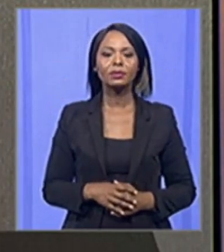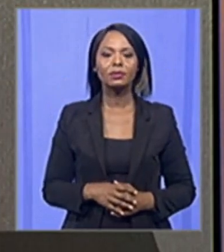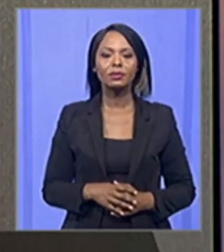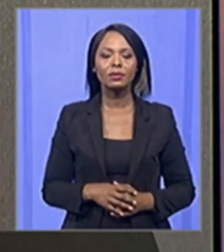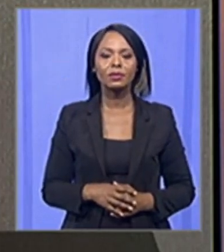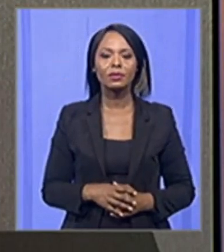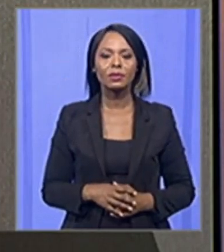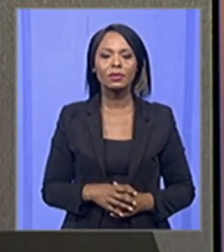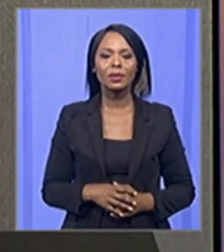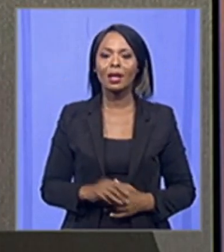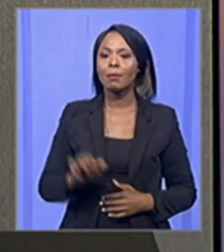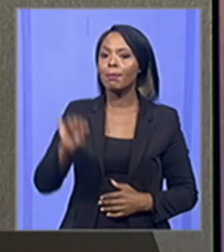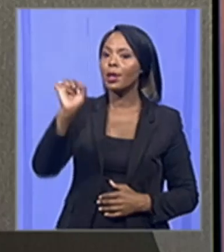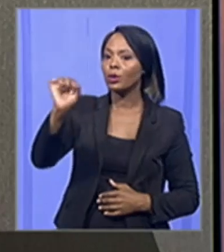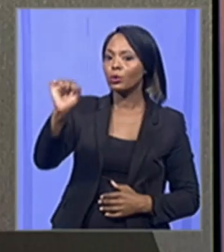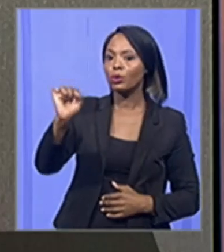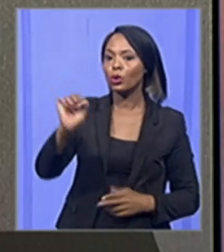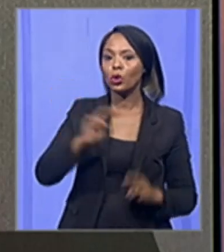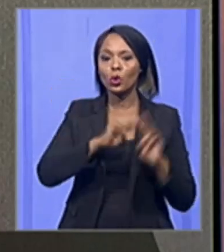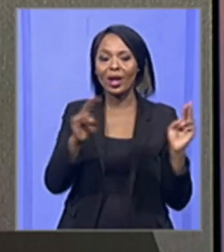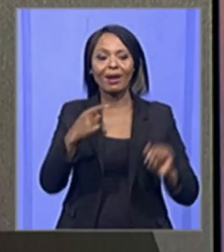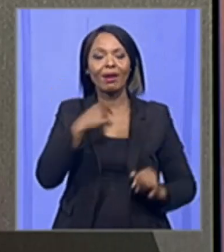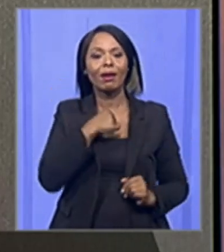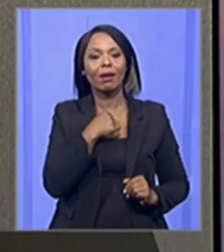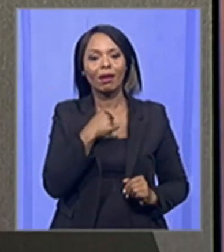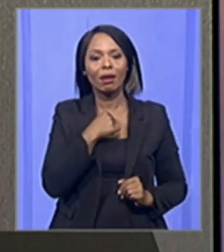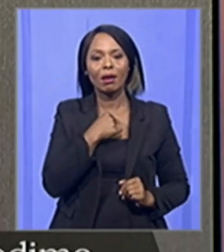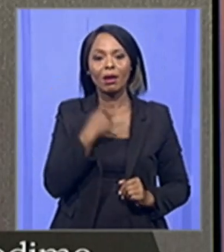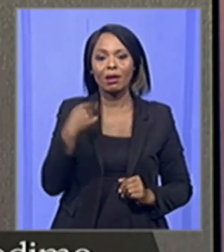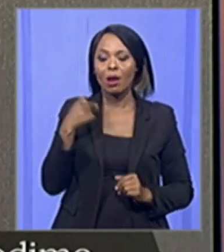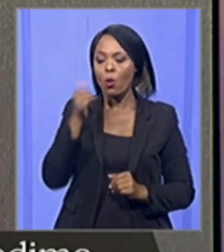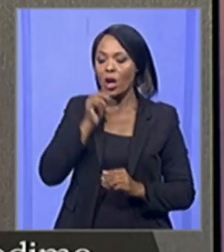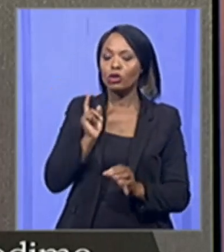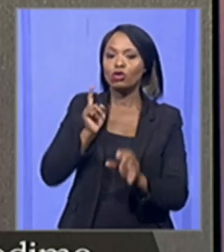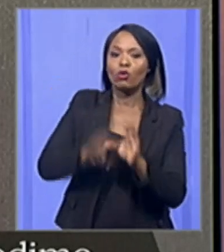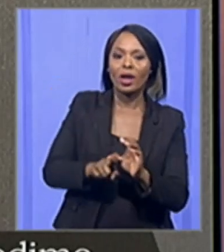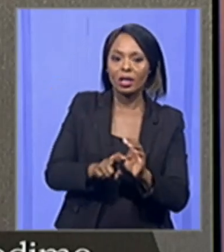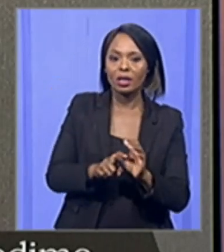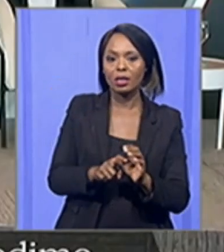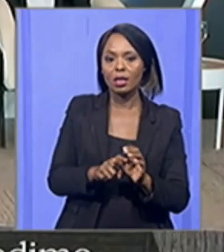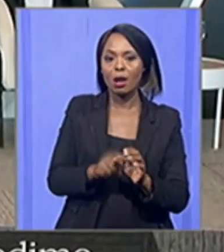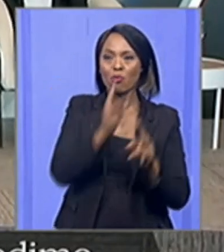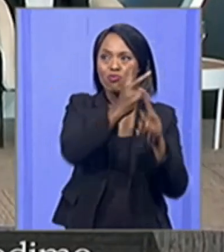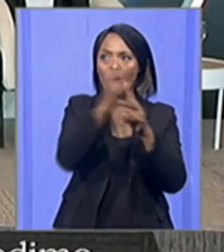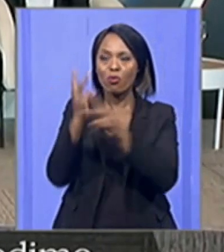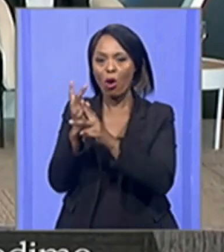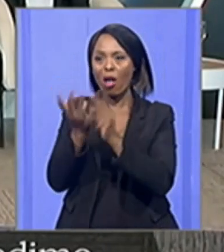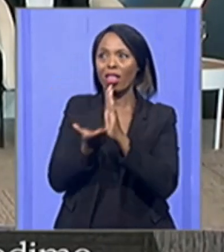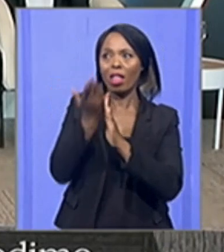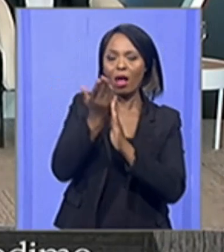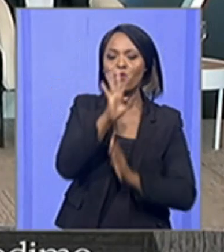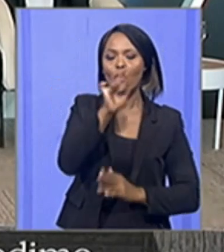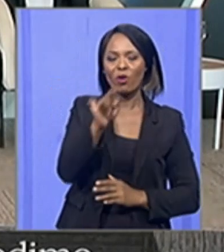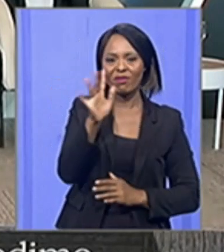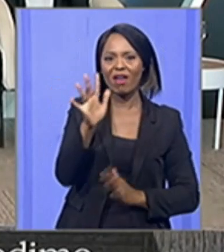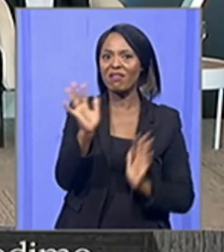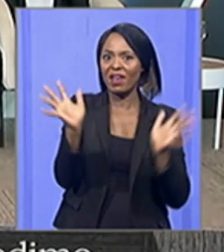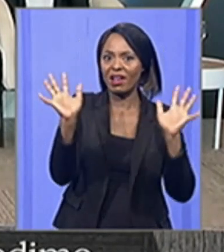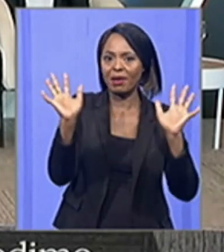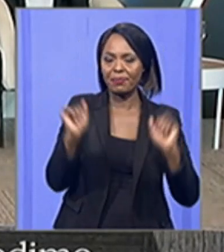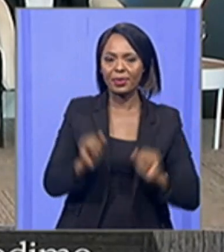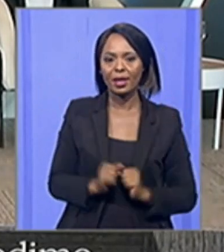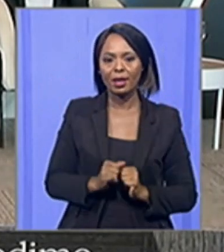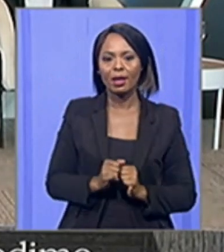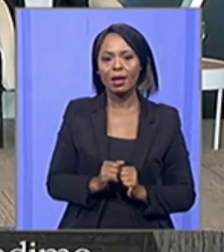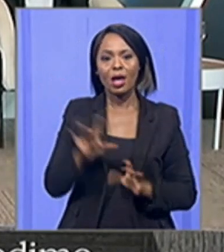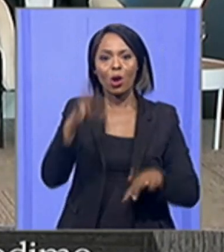not by me, for God's sake, I've inherited it. When I joined, it was already at 4.5. Ditsebi tša ekonomi di retile